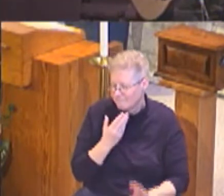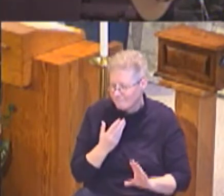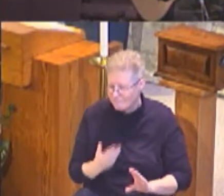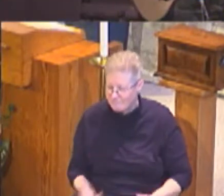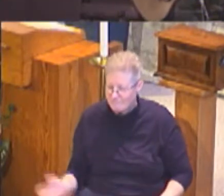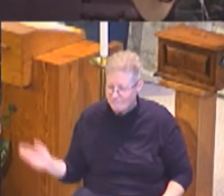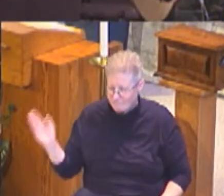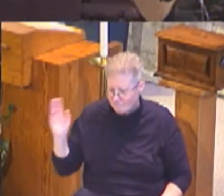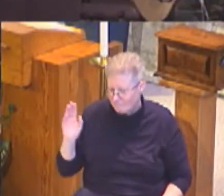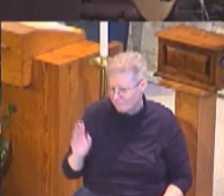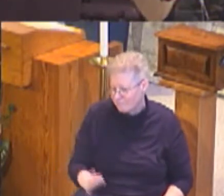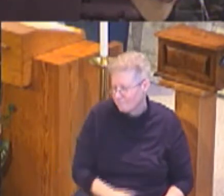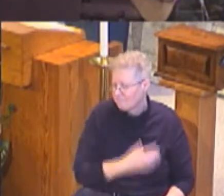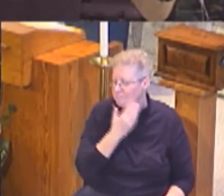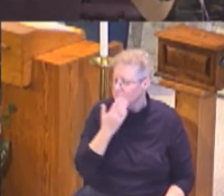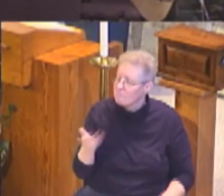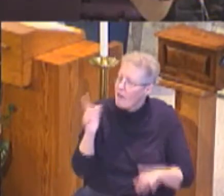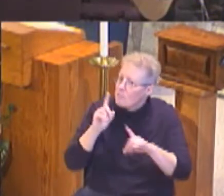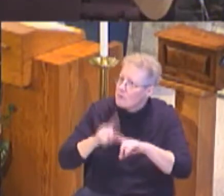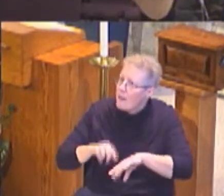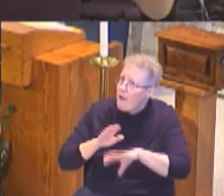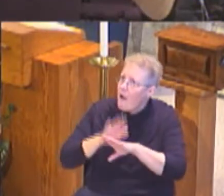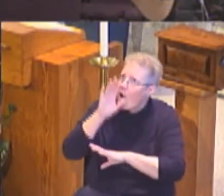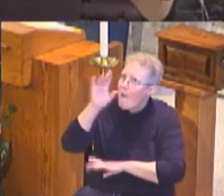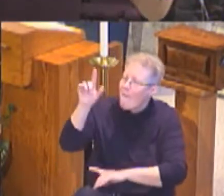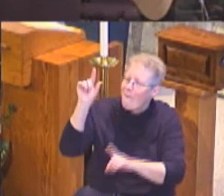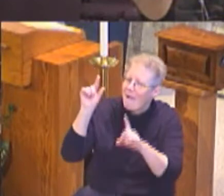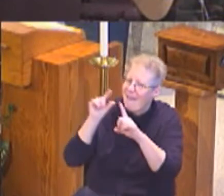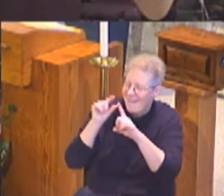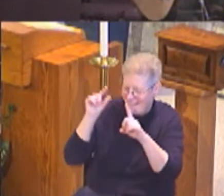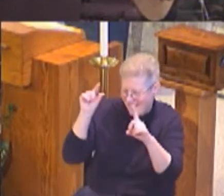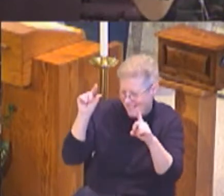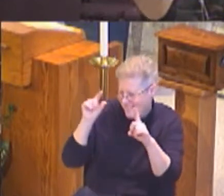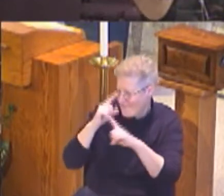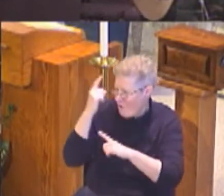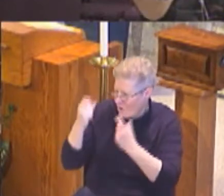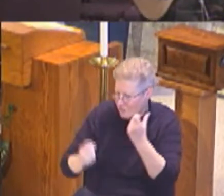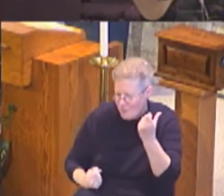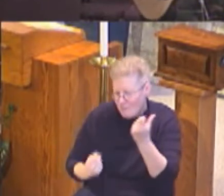indeed. I'm leaning on your word, yes,